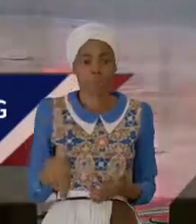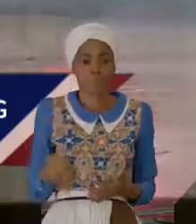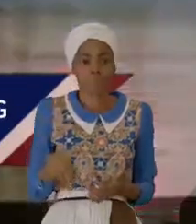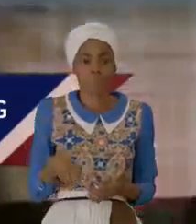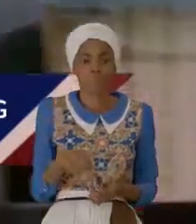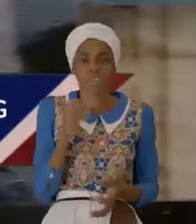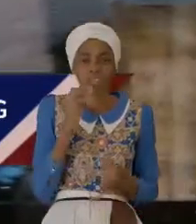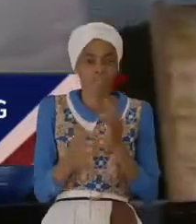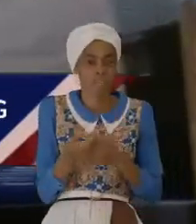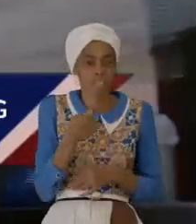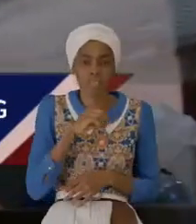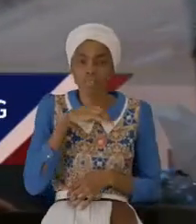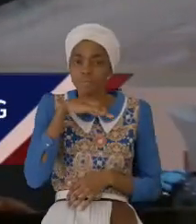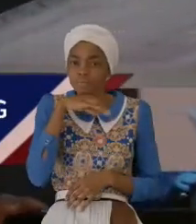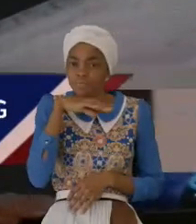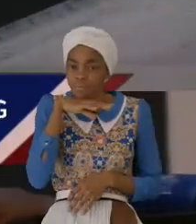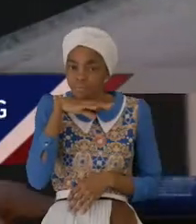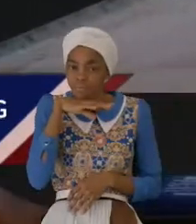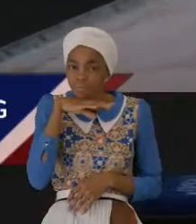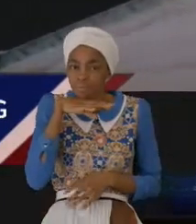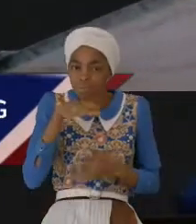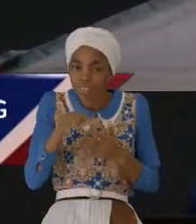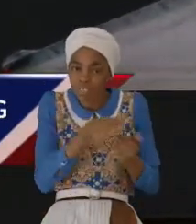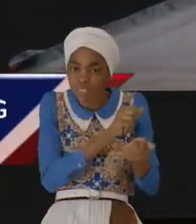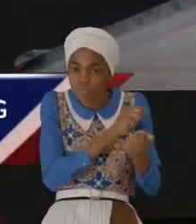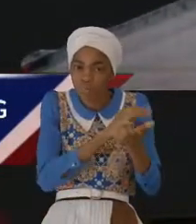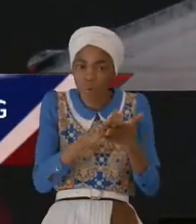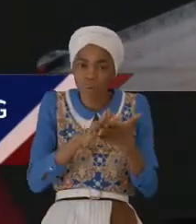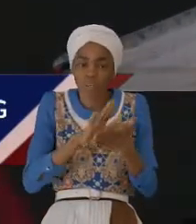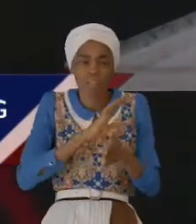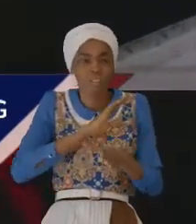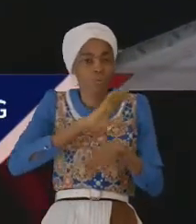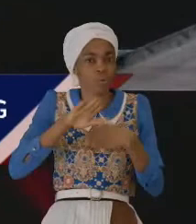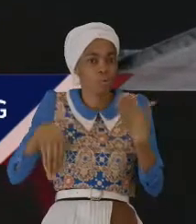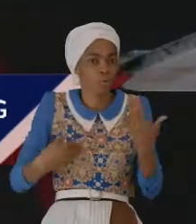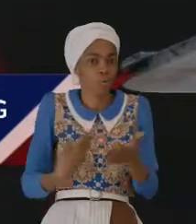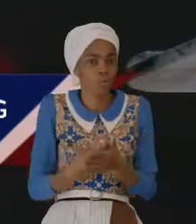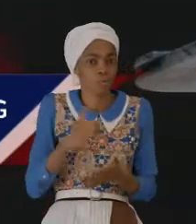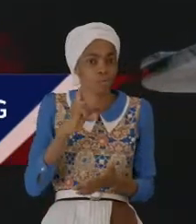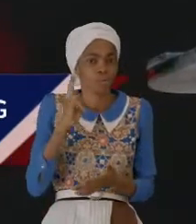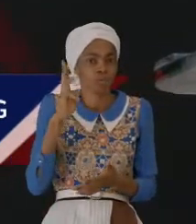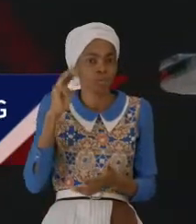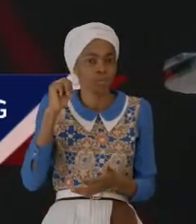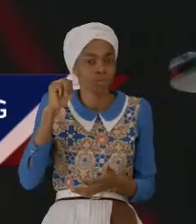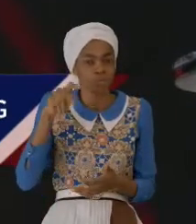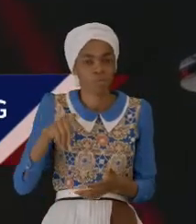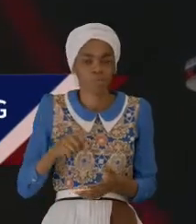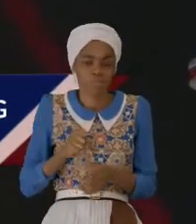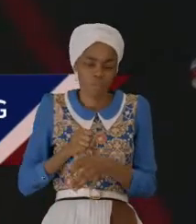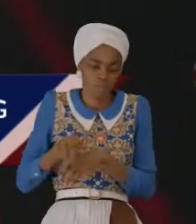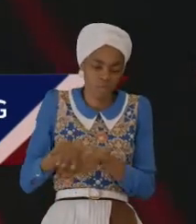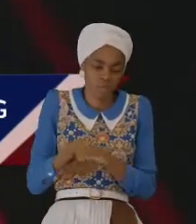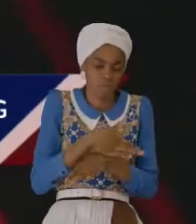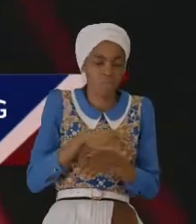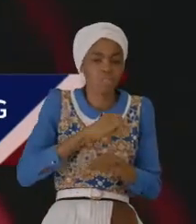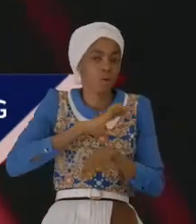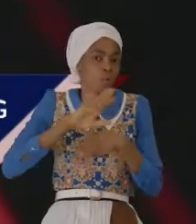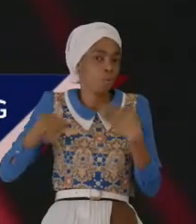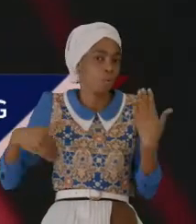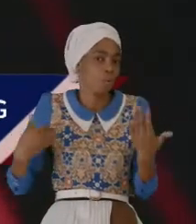a little lemon the whole long influences the whole